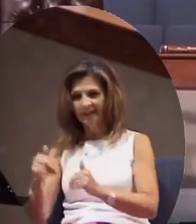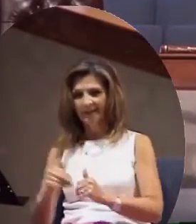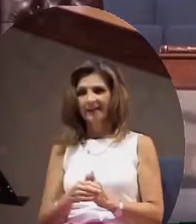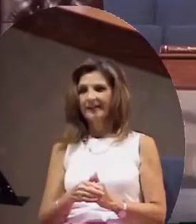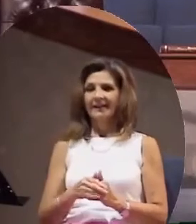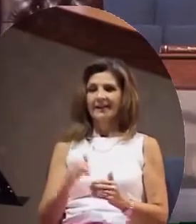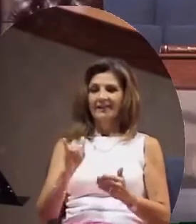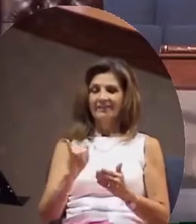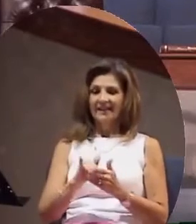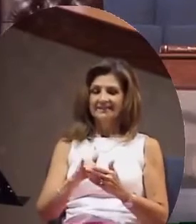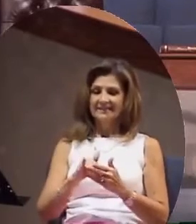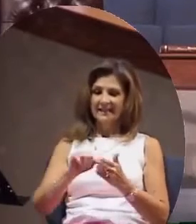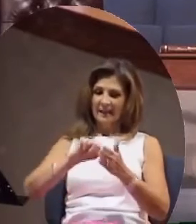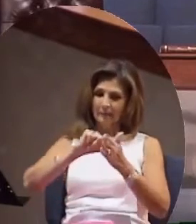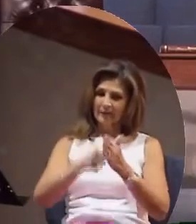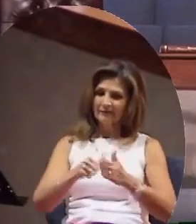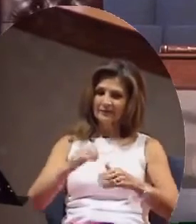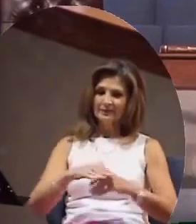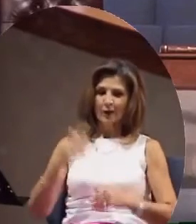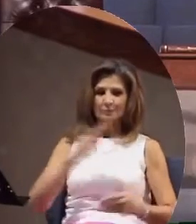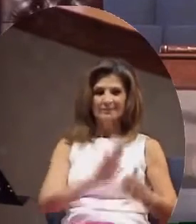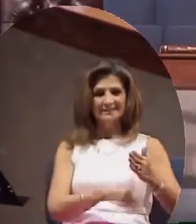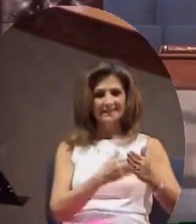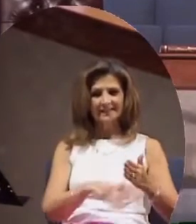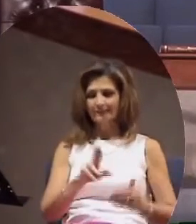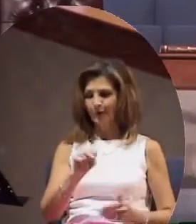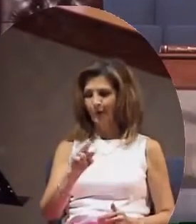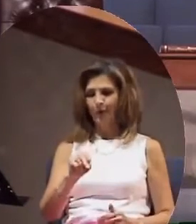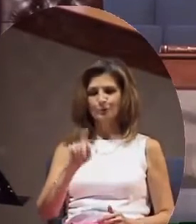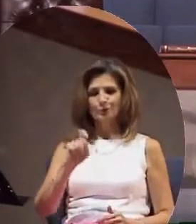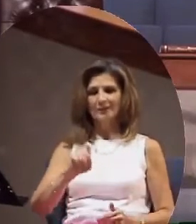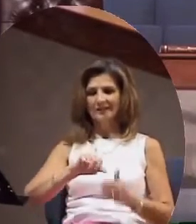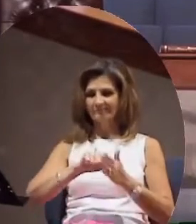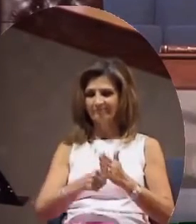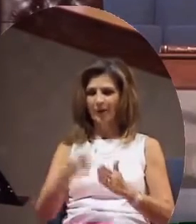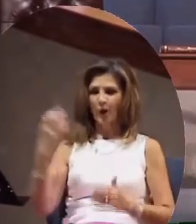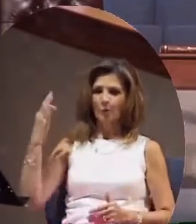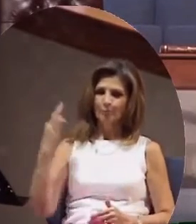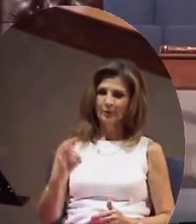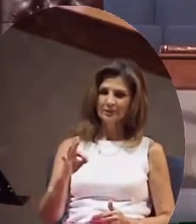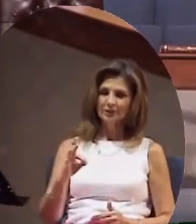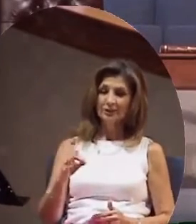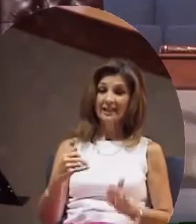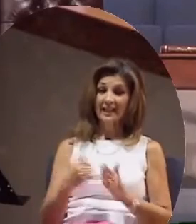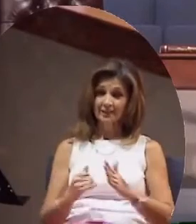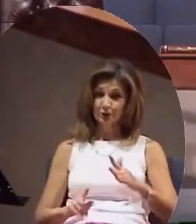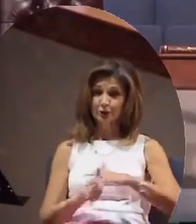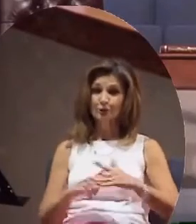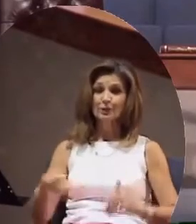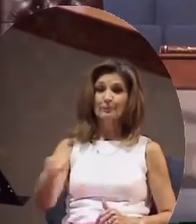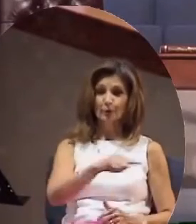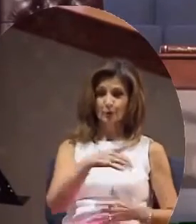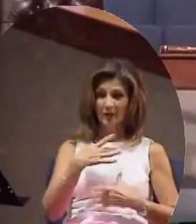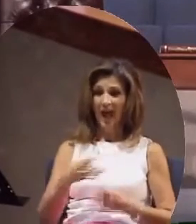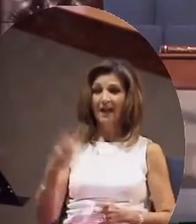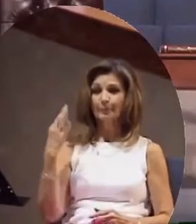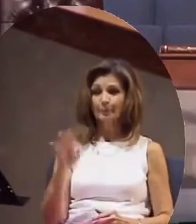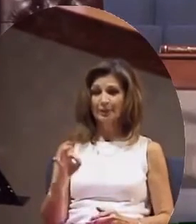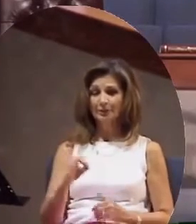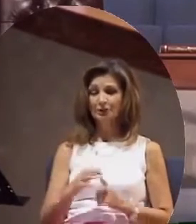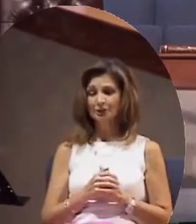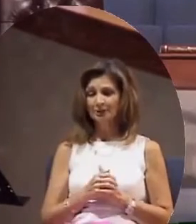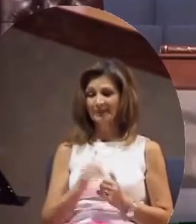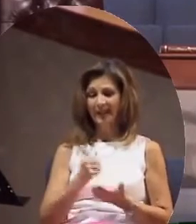preeminence on preaching. Thank God for a place that loves preaching. And it shows up on you that you like preaching around here.